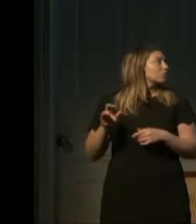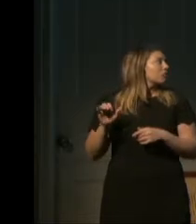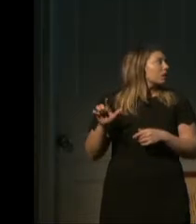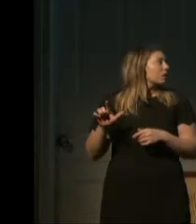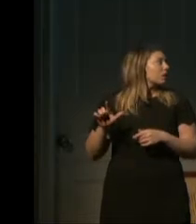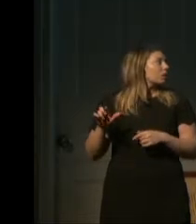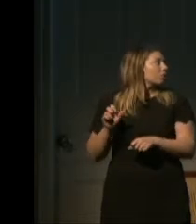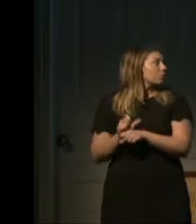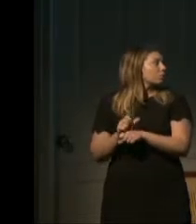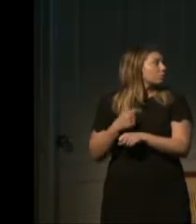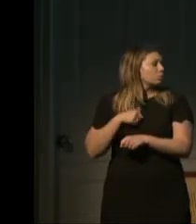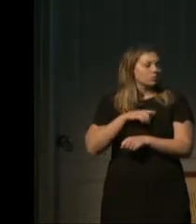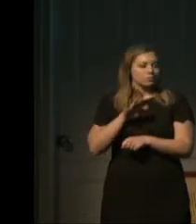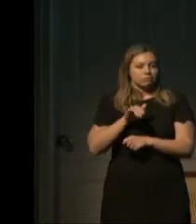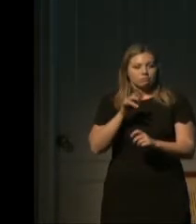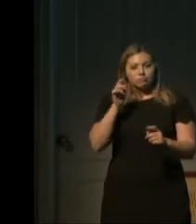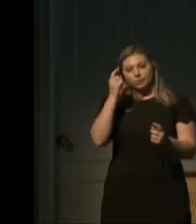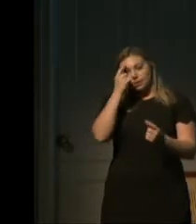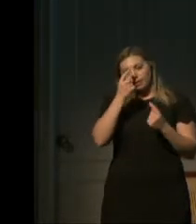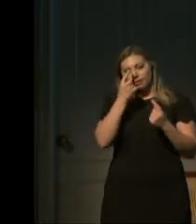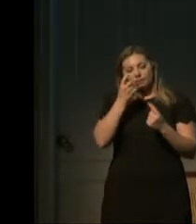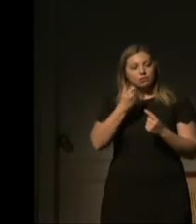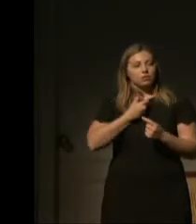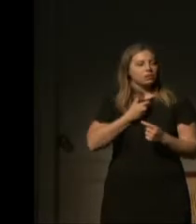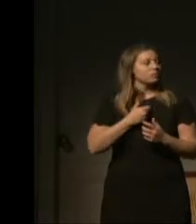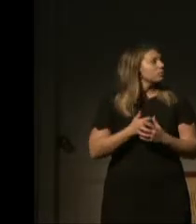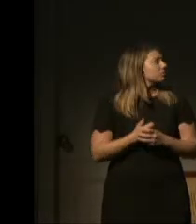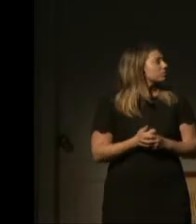would never have thought of on our own.